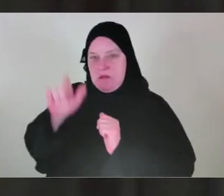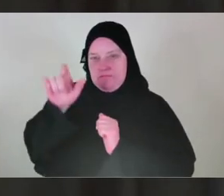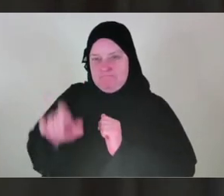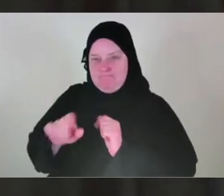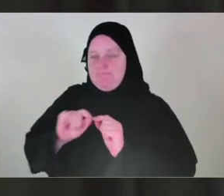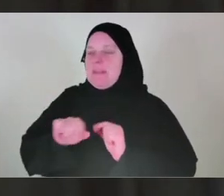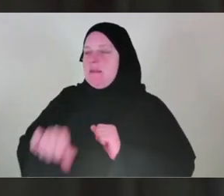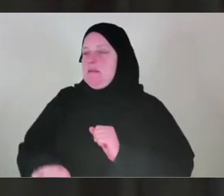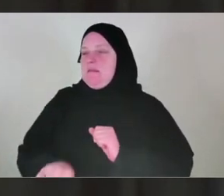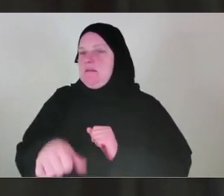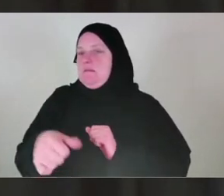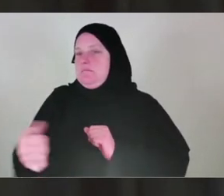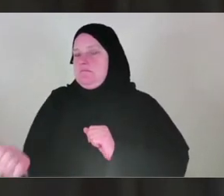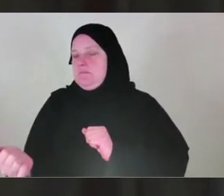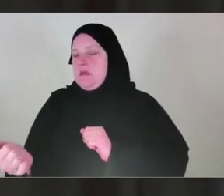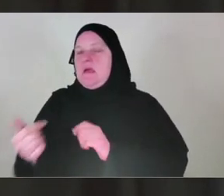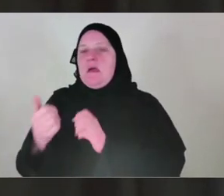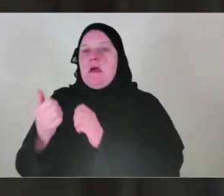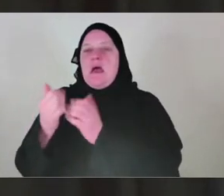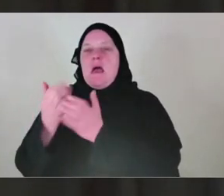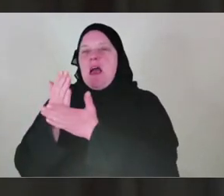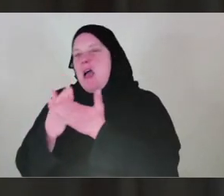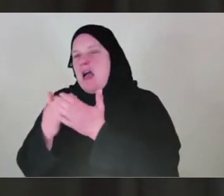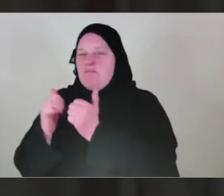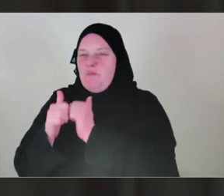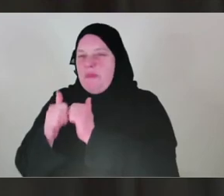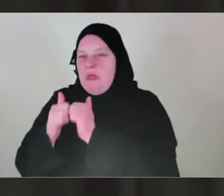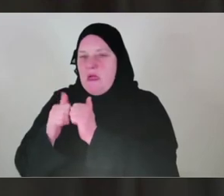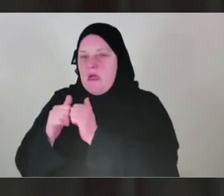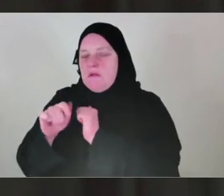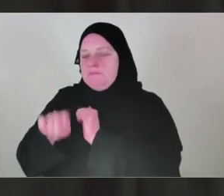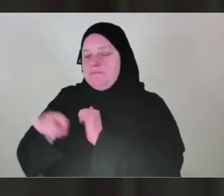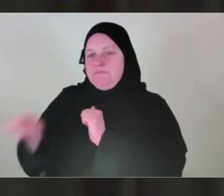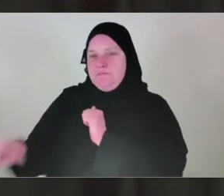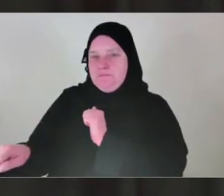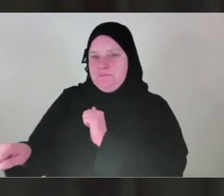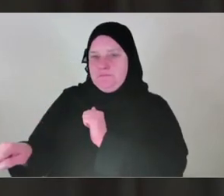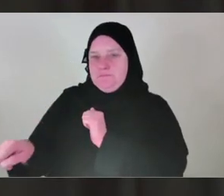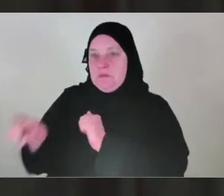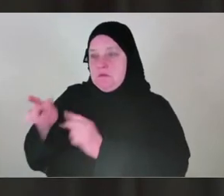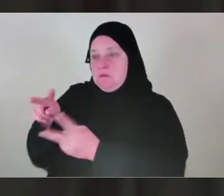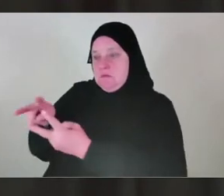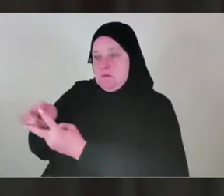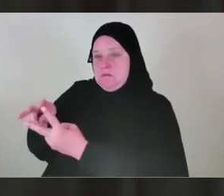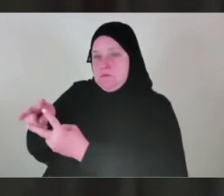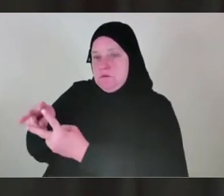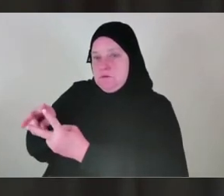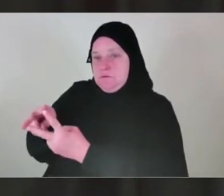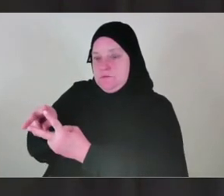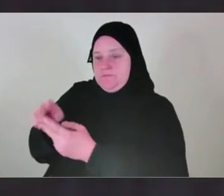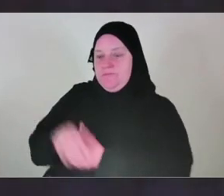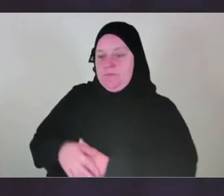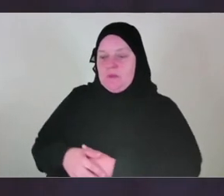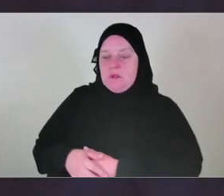entrusted with doing away with the ninth holy imam. Now, the daughter of Ma'mun was forced upon him.